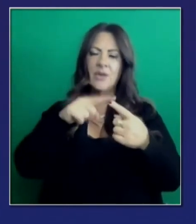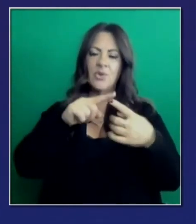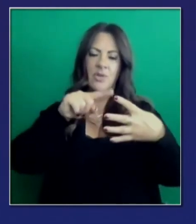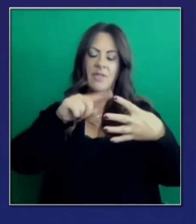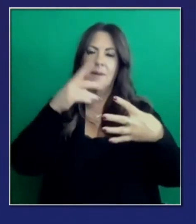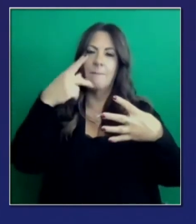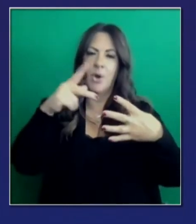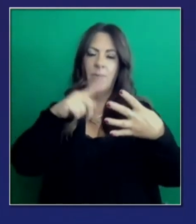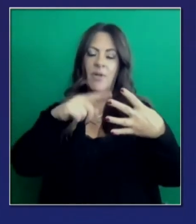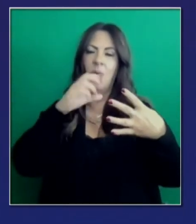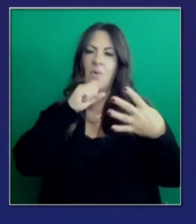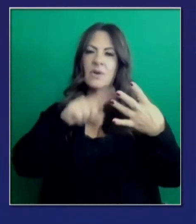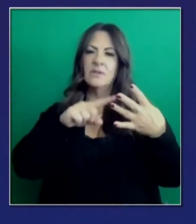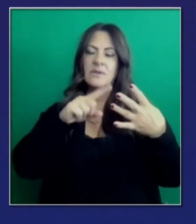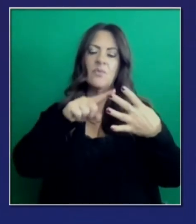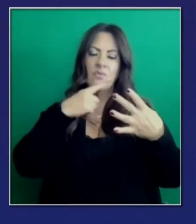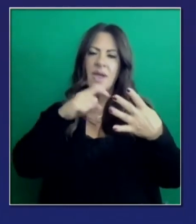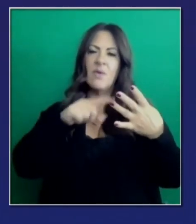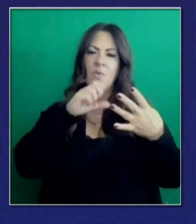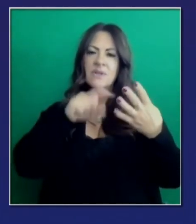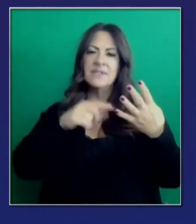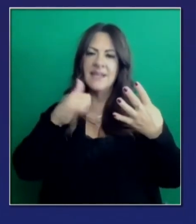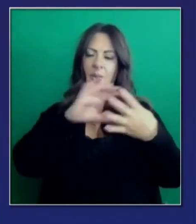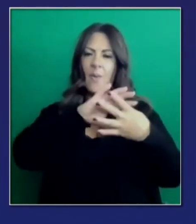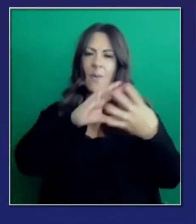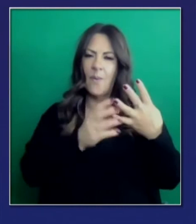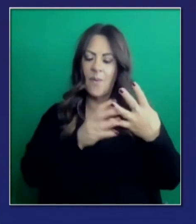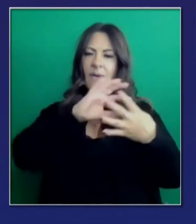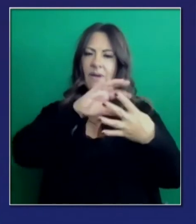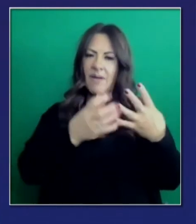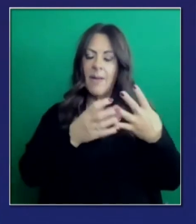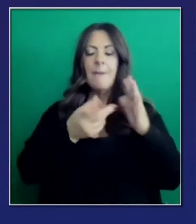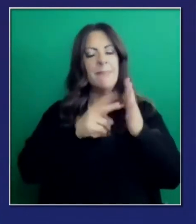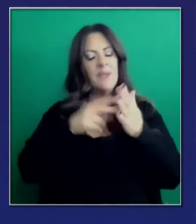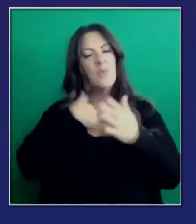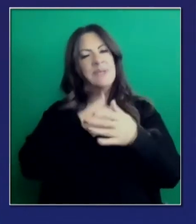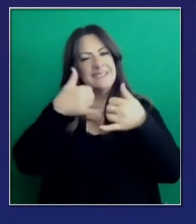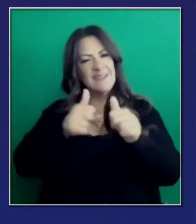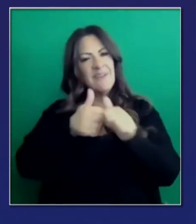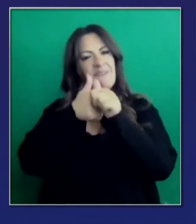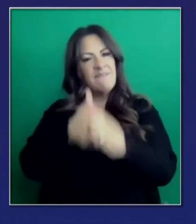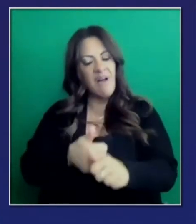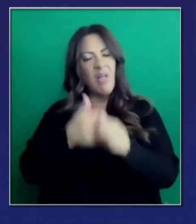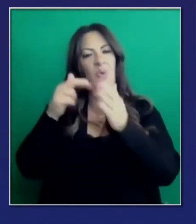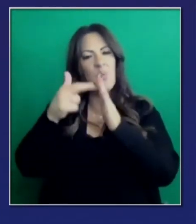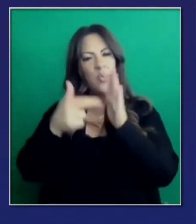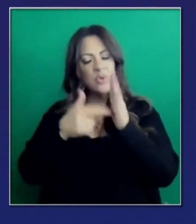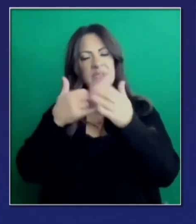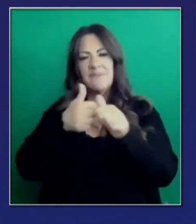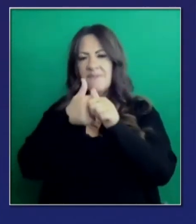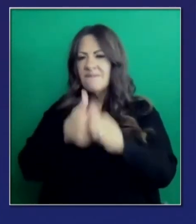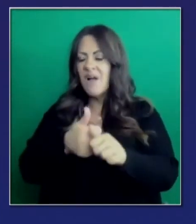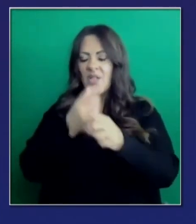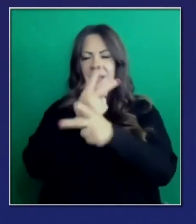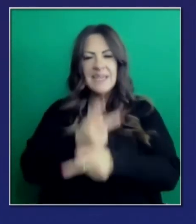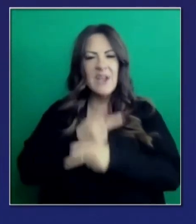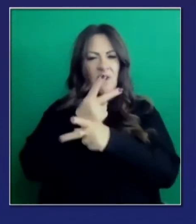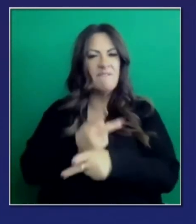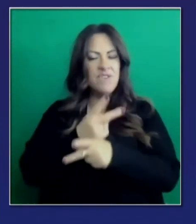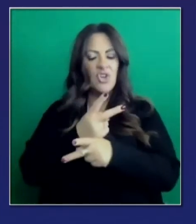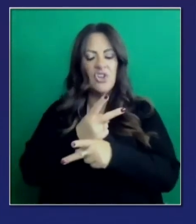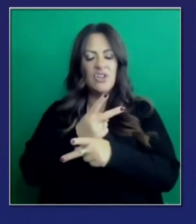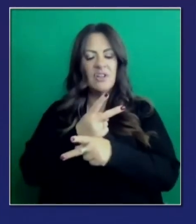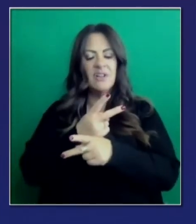relates to modifying activity and behavior, requiring not only that when someone is dining outdoor, but there are